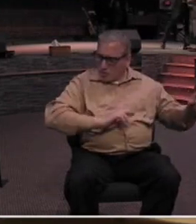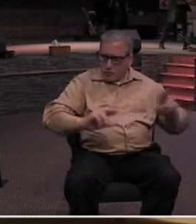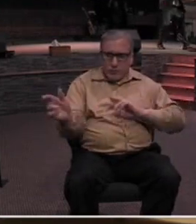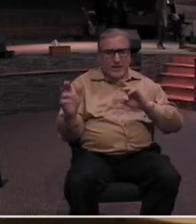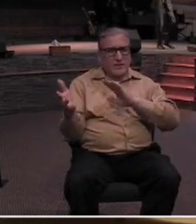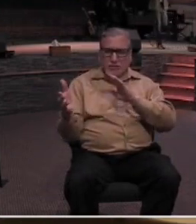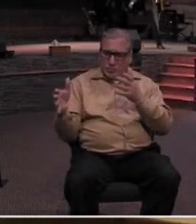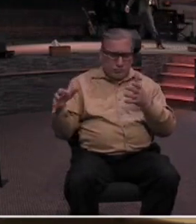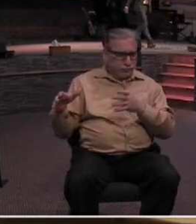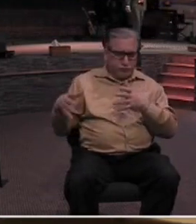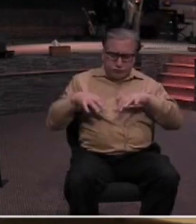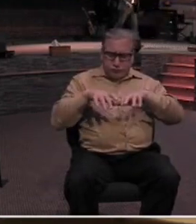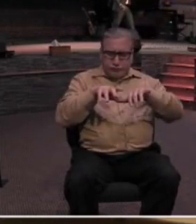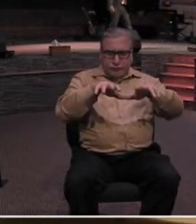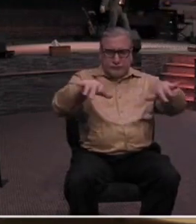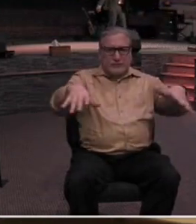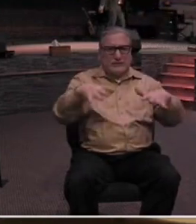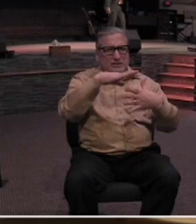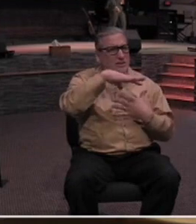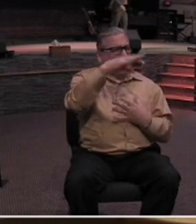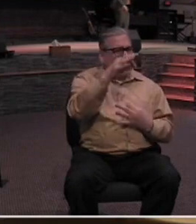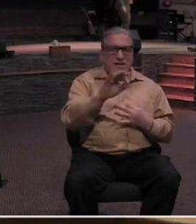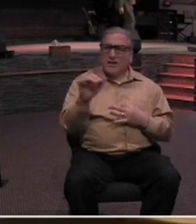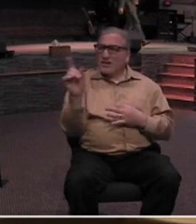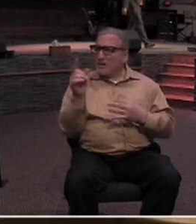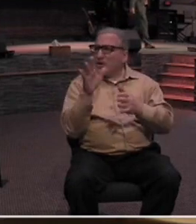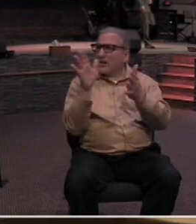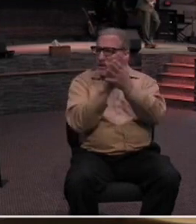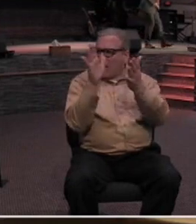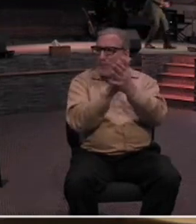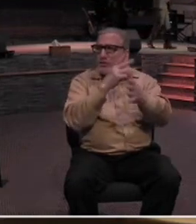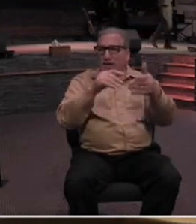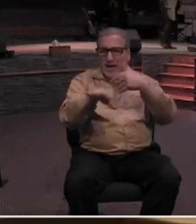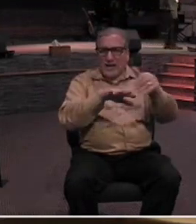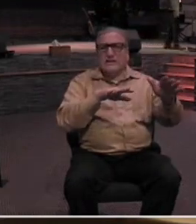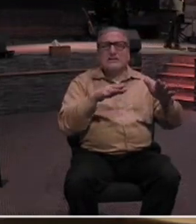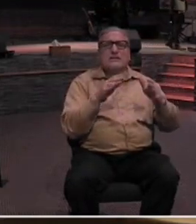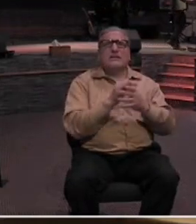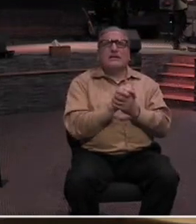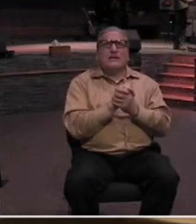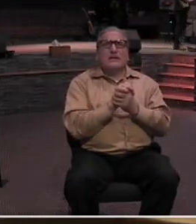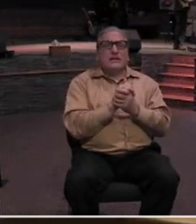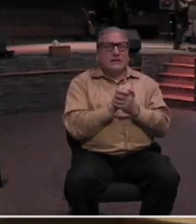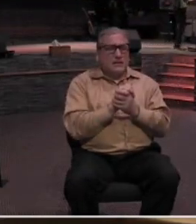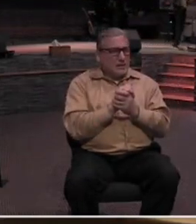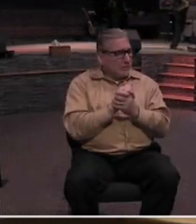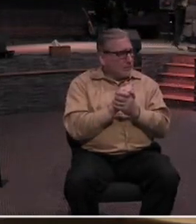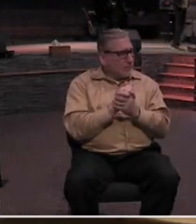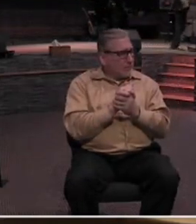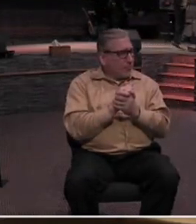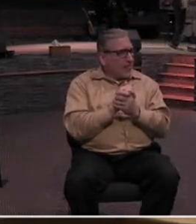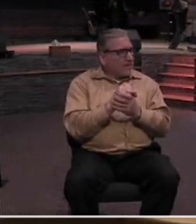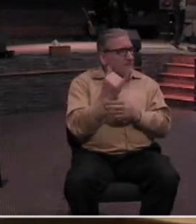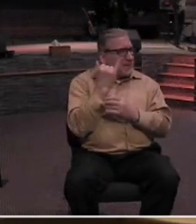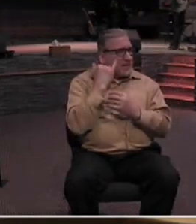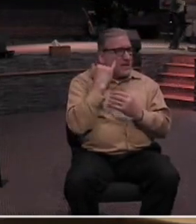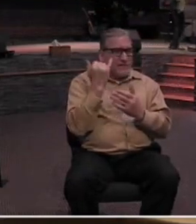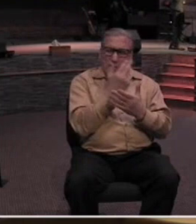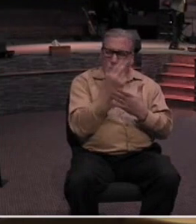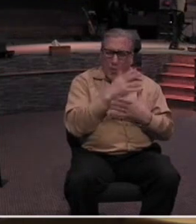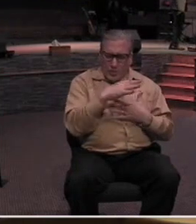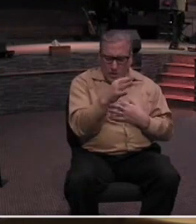Spirit in this place. Come on, somebody clap your hands like you got the Holy Ghost. If you're Holy Ghost happy, if you're Holy Ghost